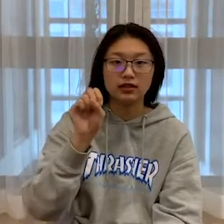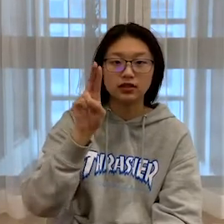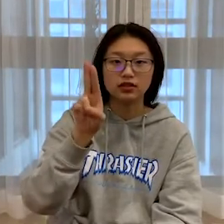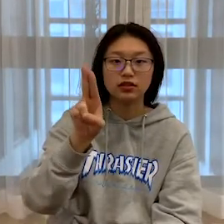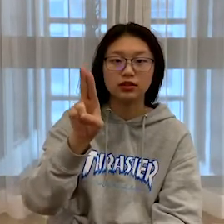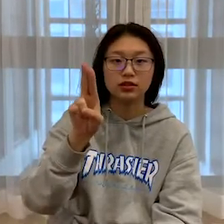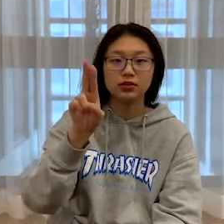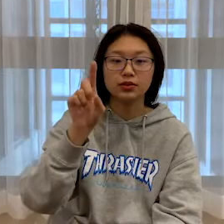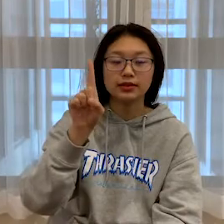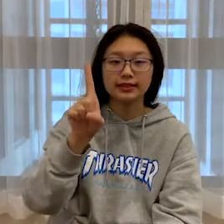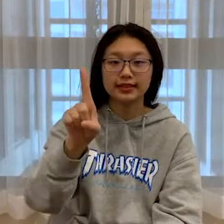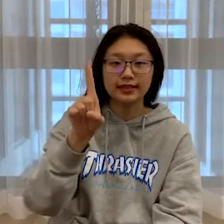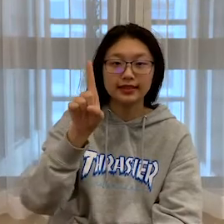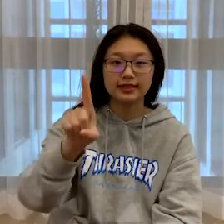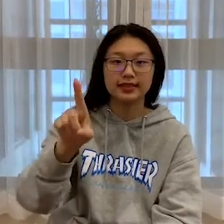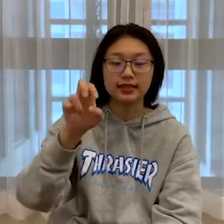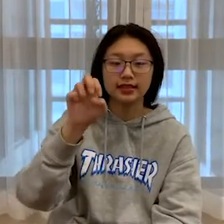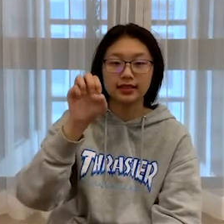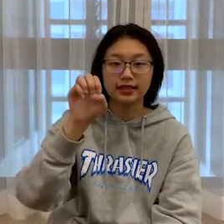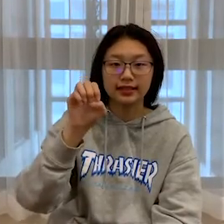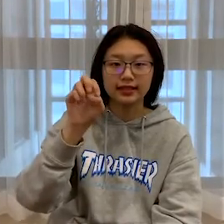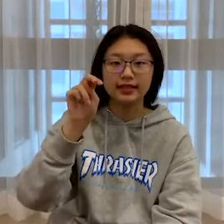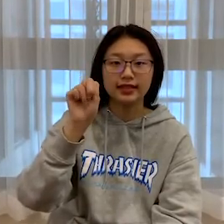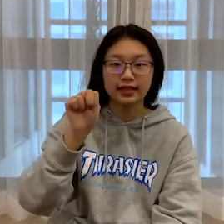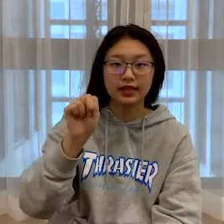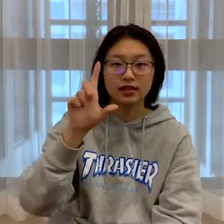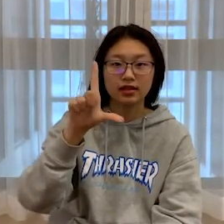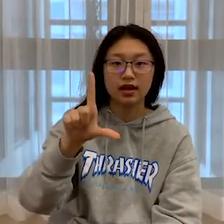sometimes, dot dot dot, sometimes, dot dot dot. For example,